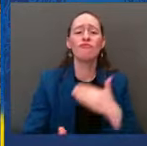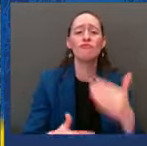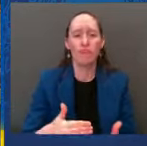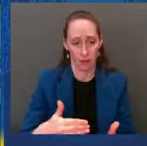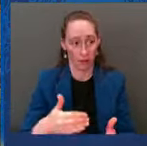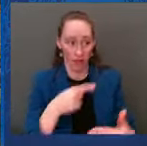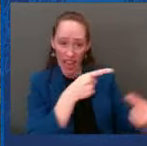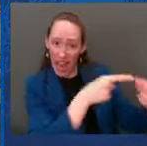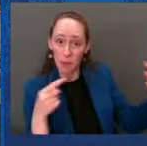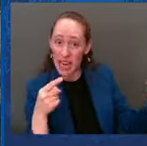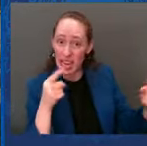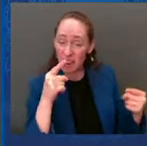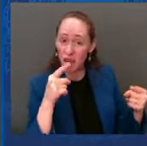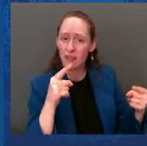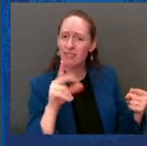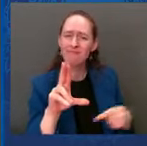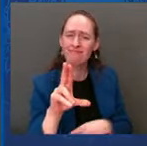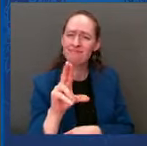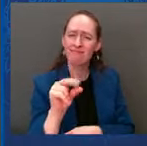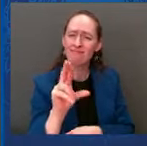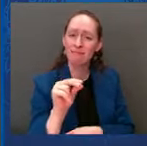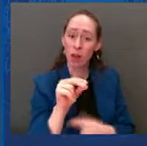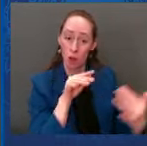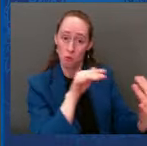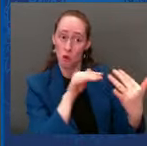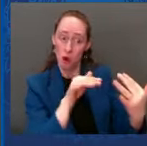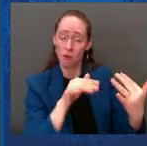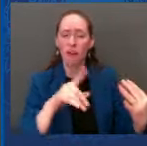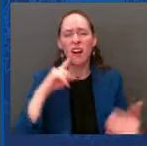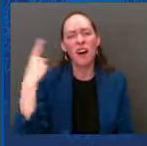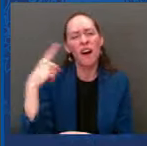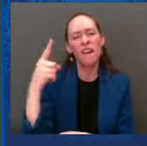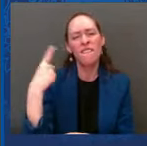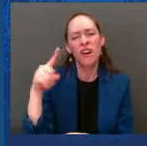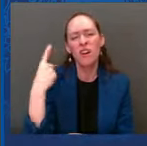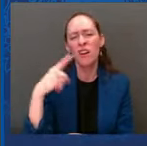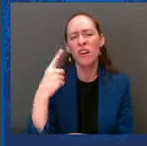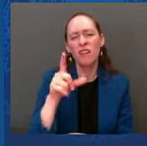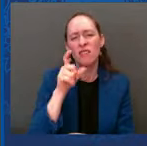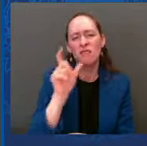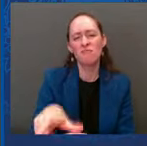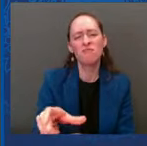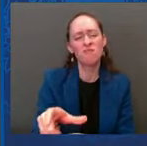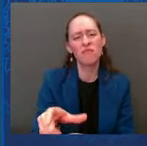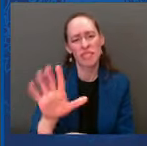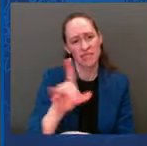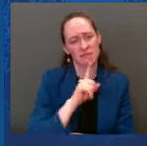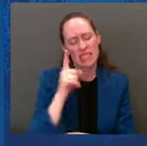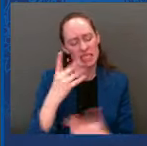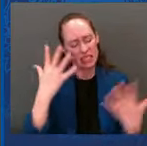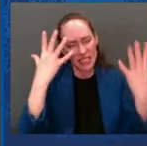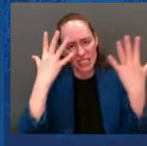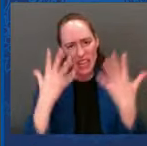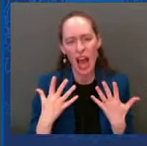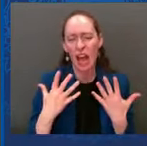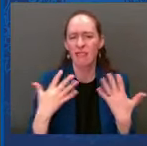this war. Every day the war continues is his choice. He could end the war with a